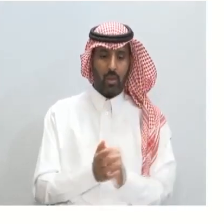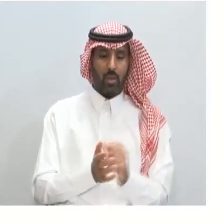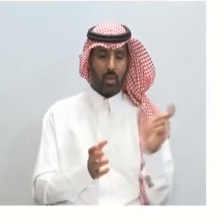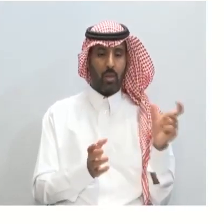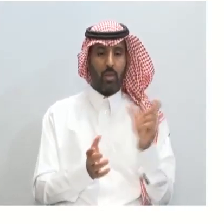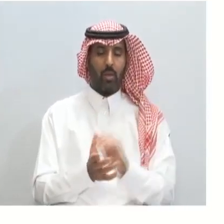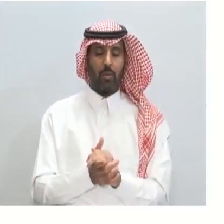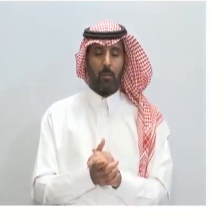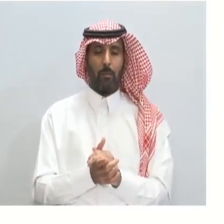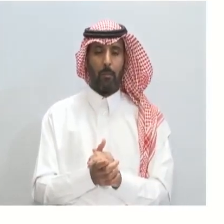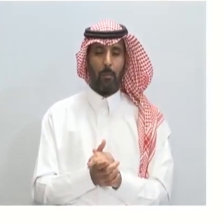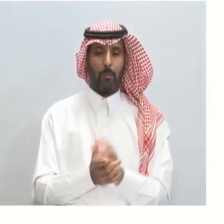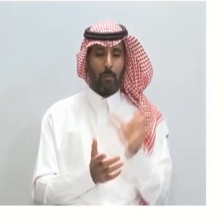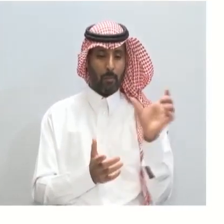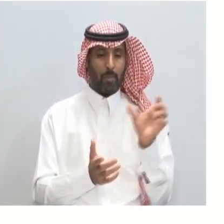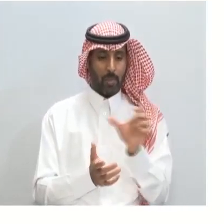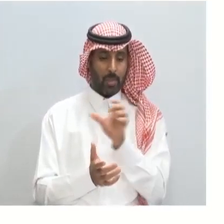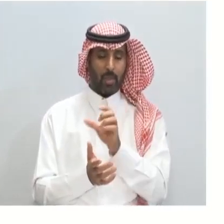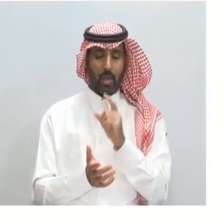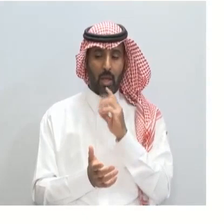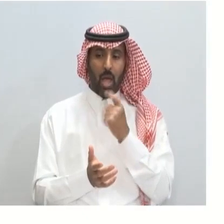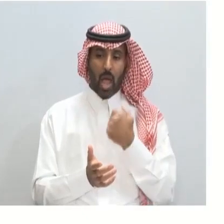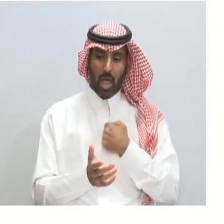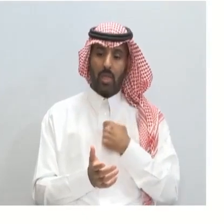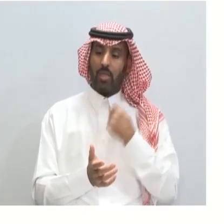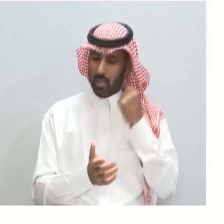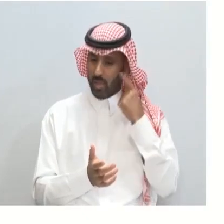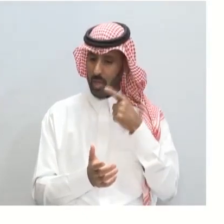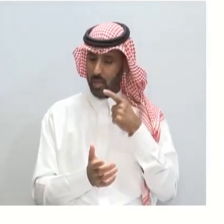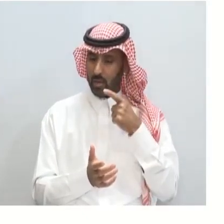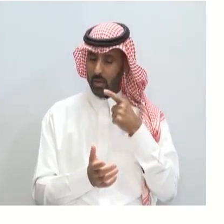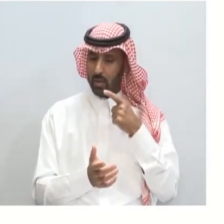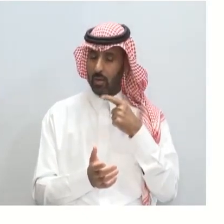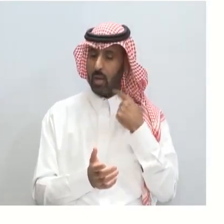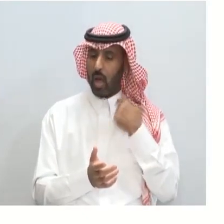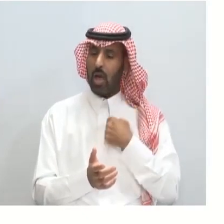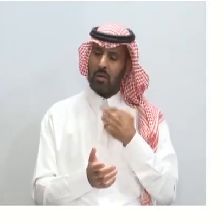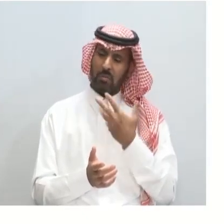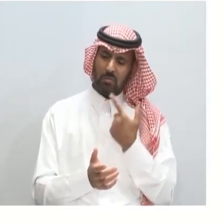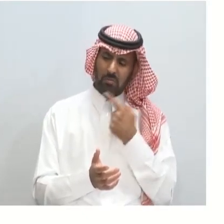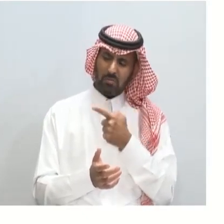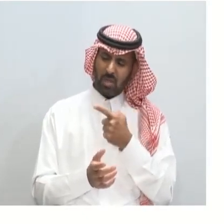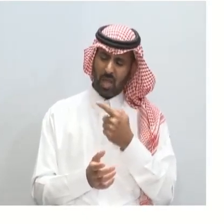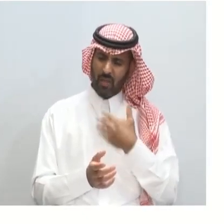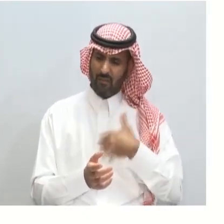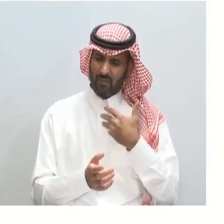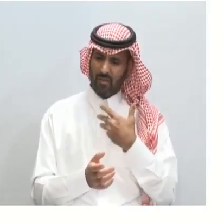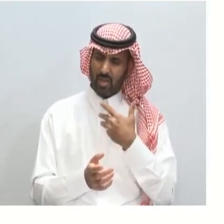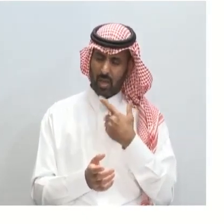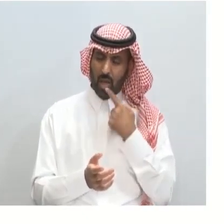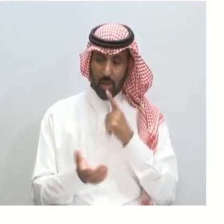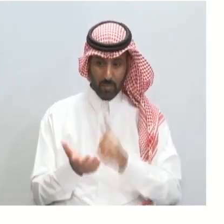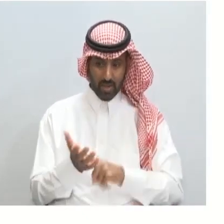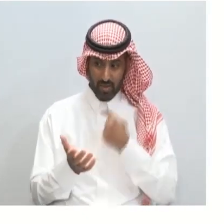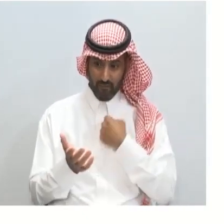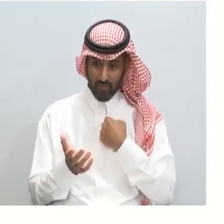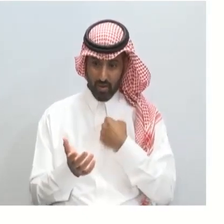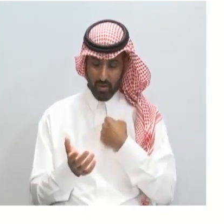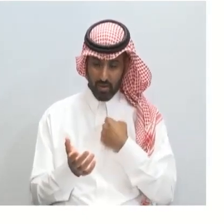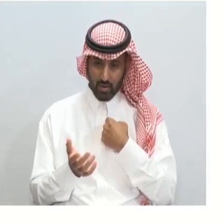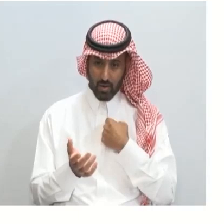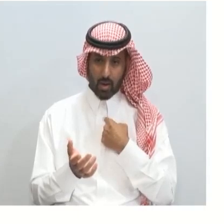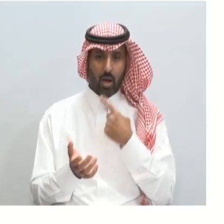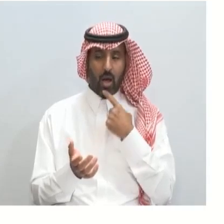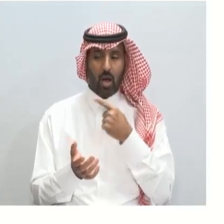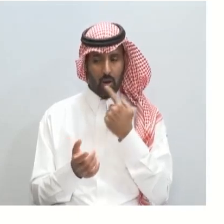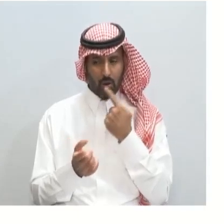these phrases. In my opinion, then you say your opinion. I feel or I believe, or you can say,